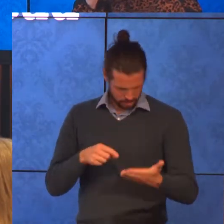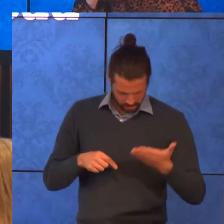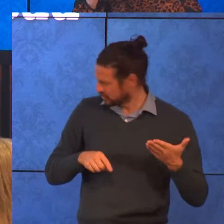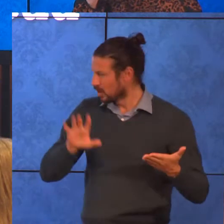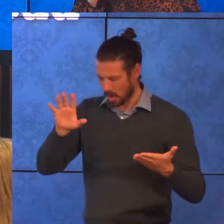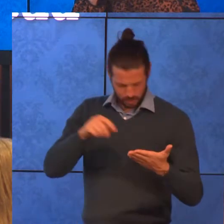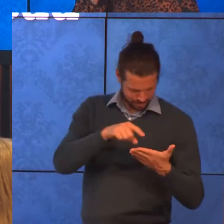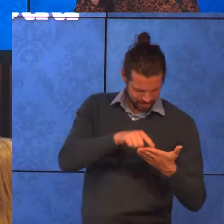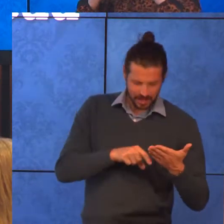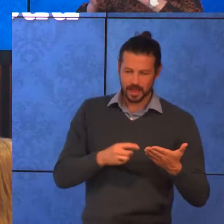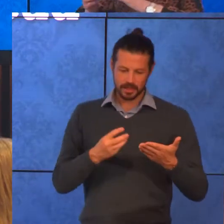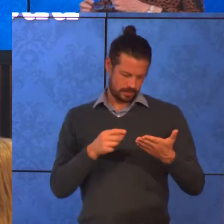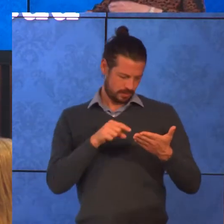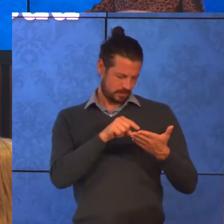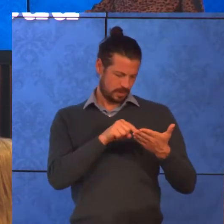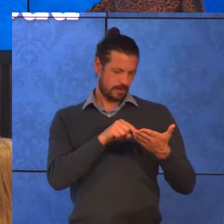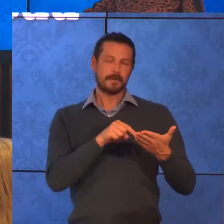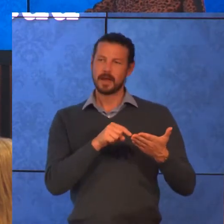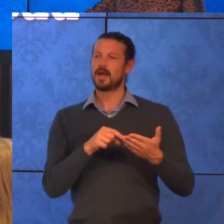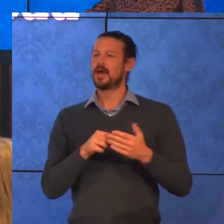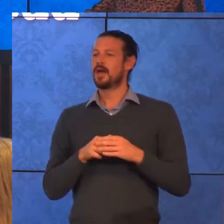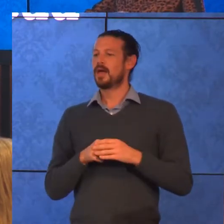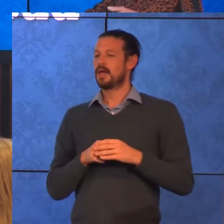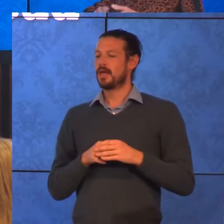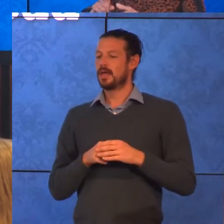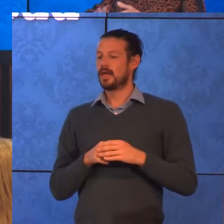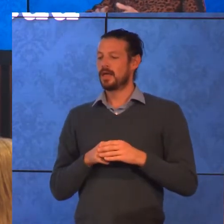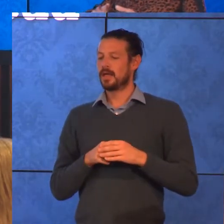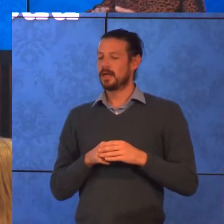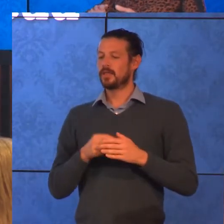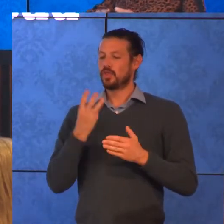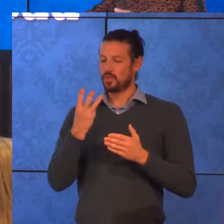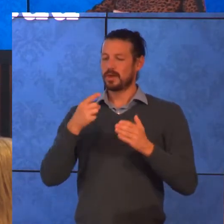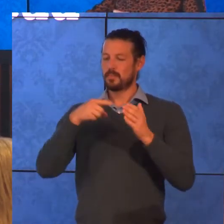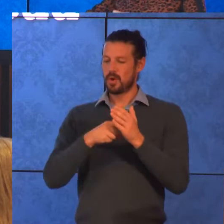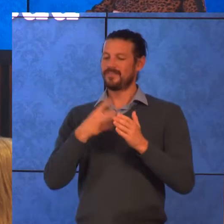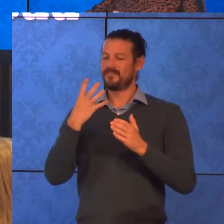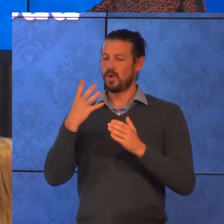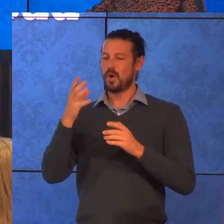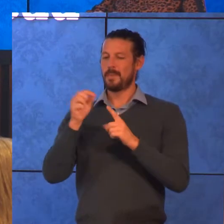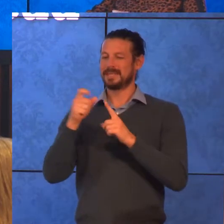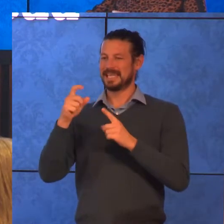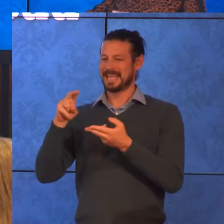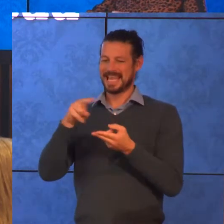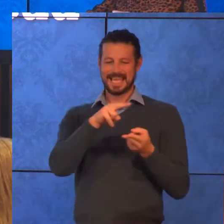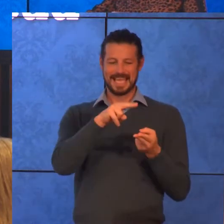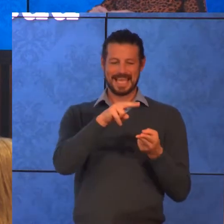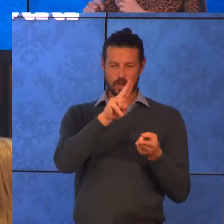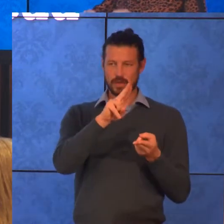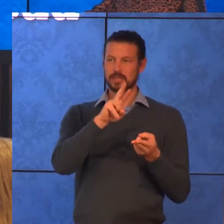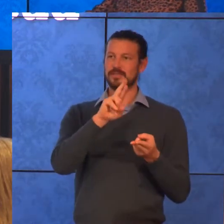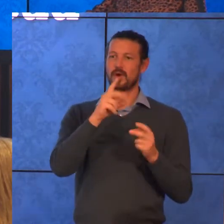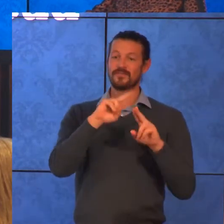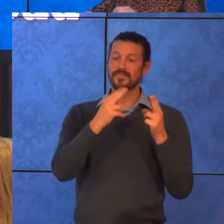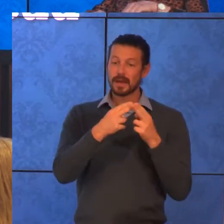to talk to you about. That's right. That if there only needed to be a 3.4% increase of carers and families